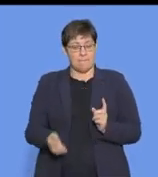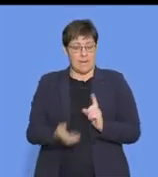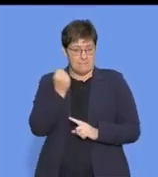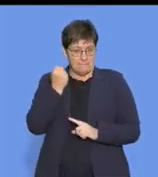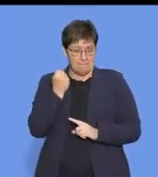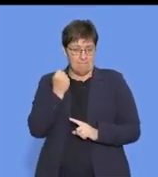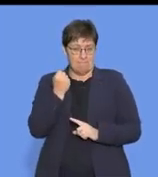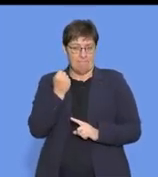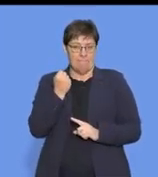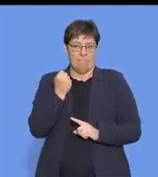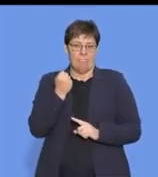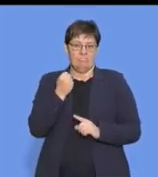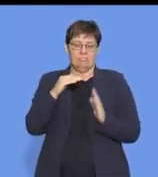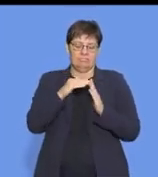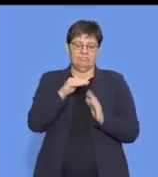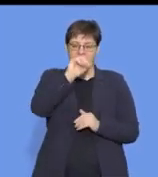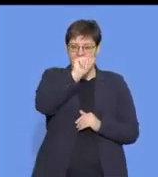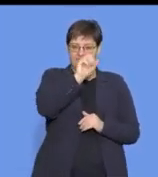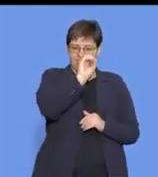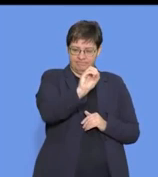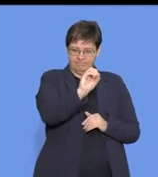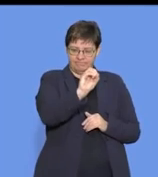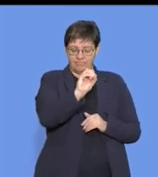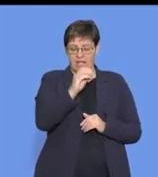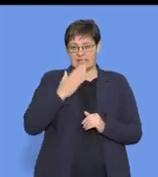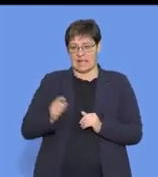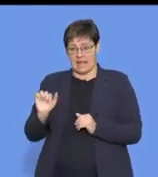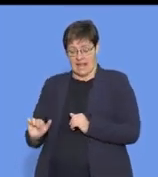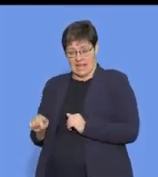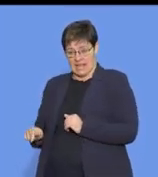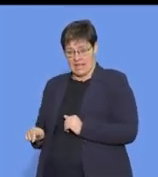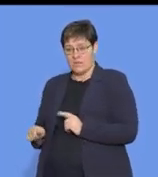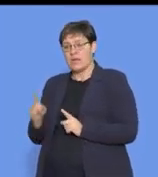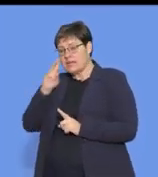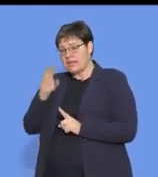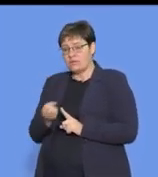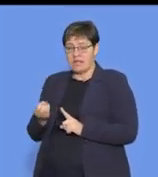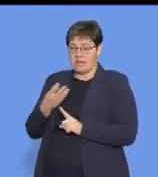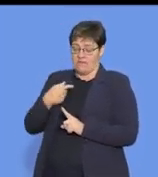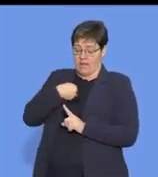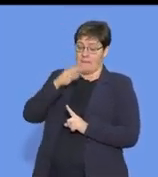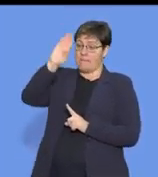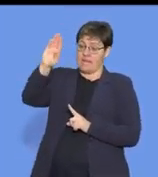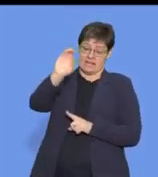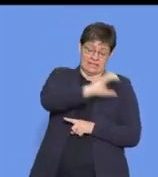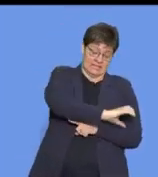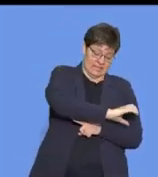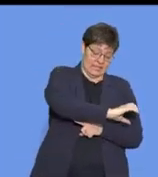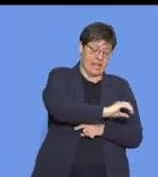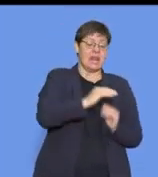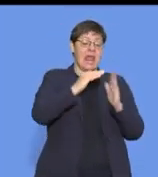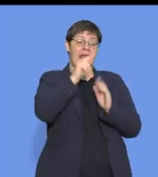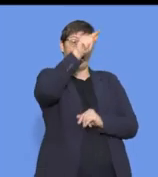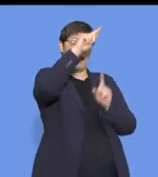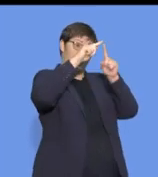finding angle A, side A here, we need to be given B, C, and the